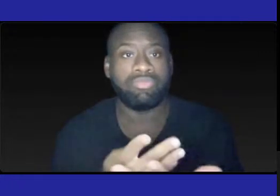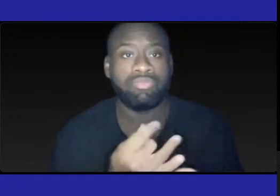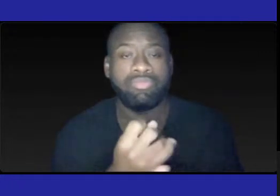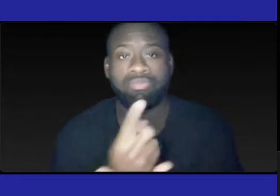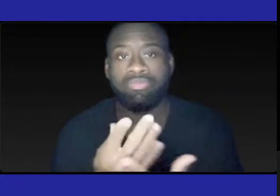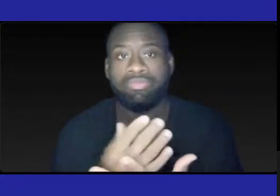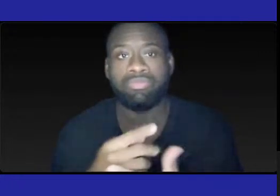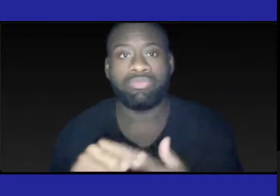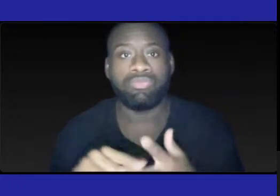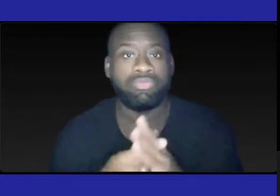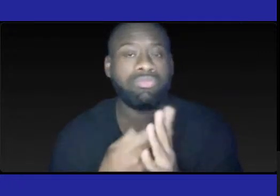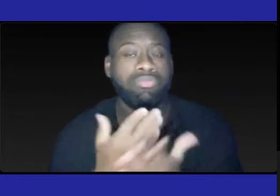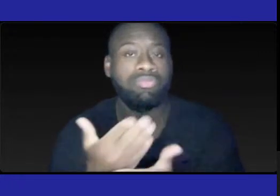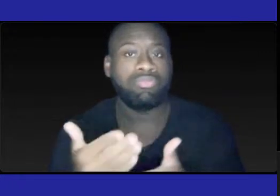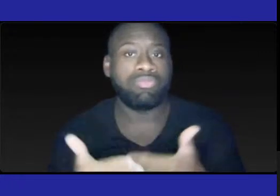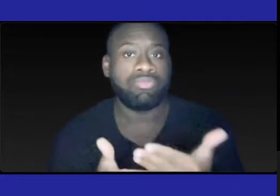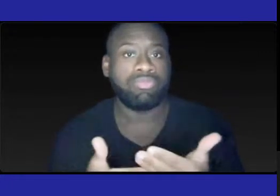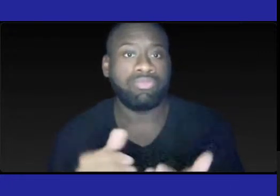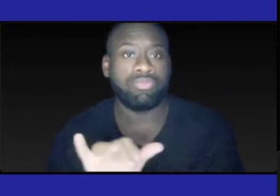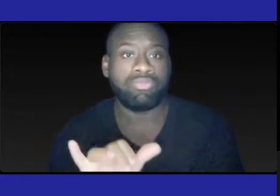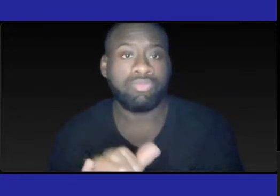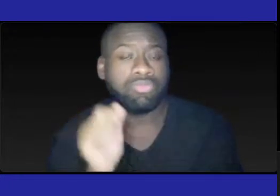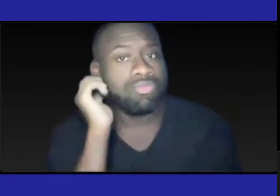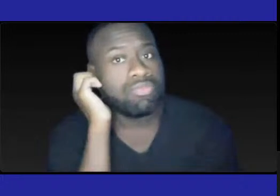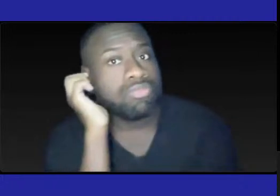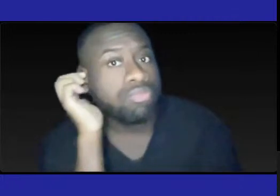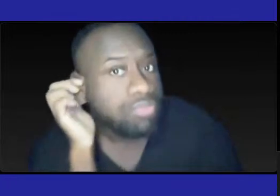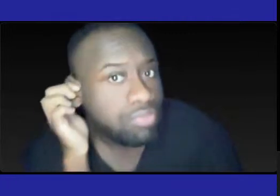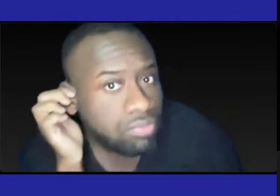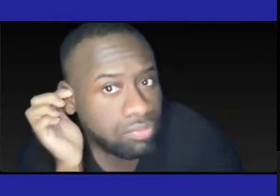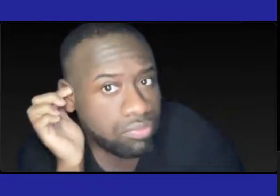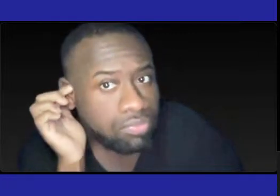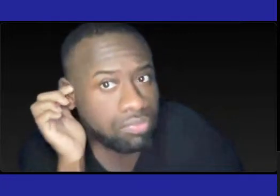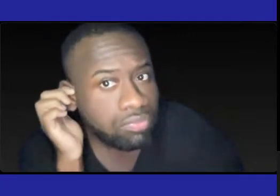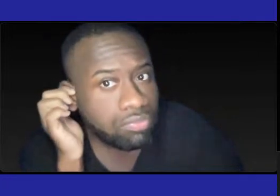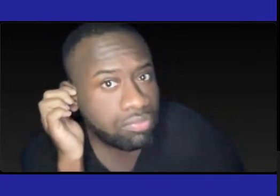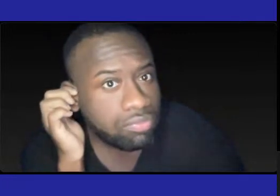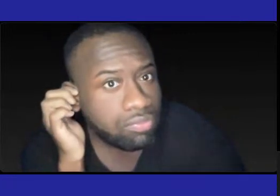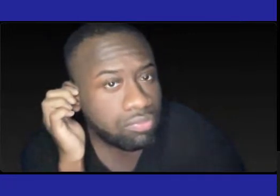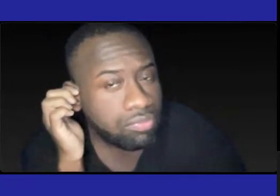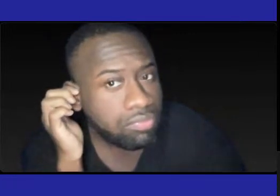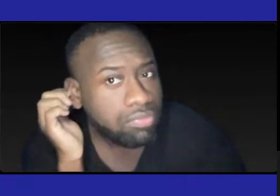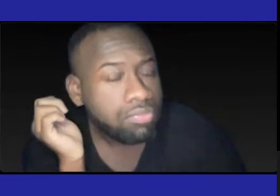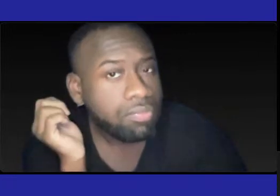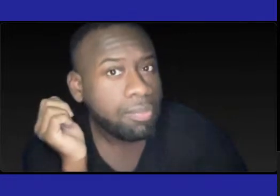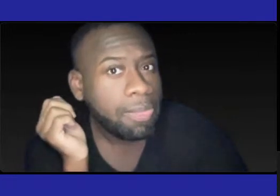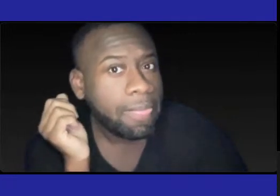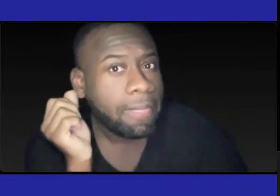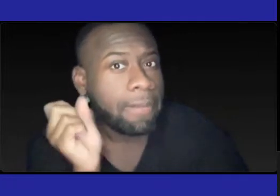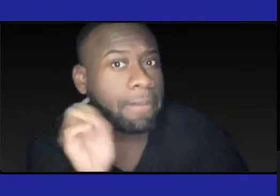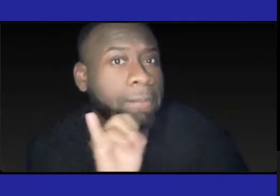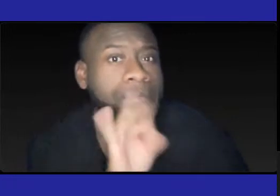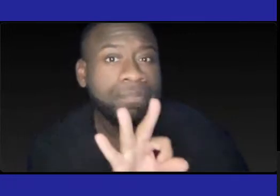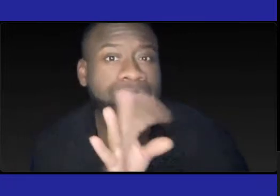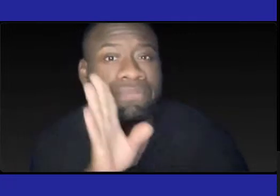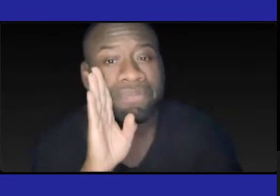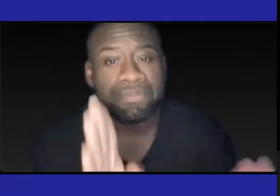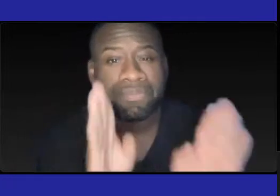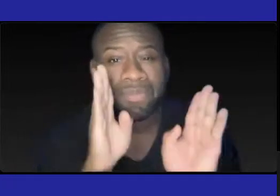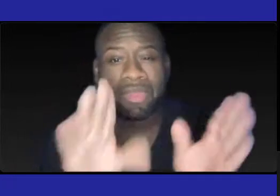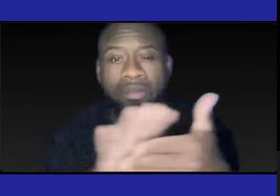well. Thank you. Thank you. So, thank you, Jose. I just want to point out, if you look at the slide, which shows